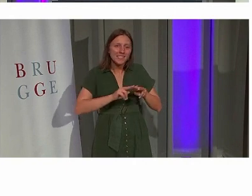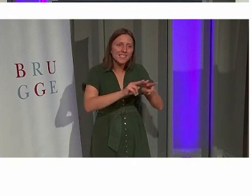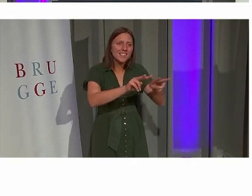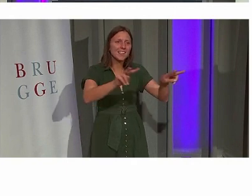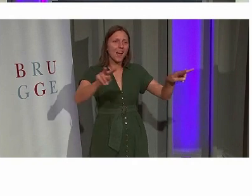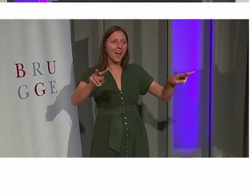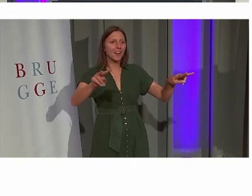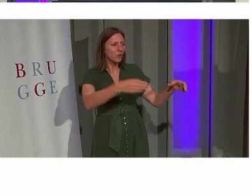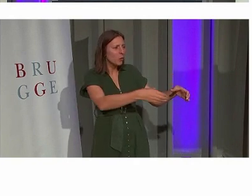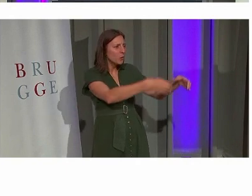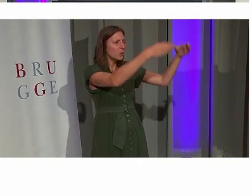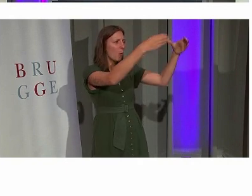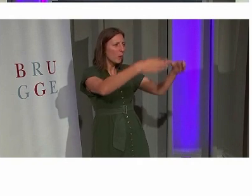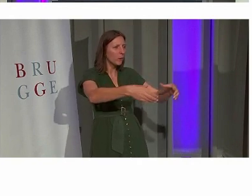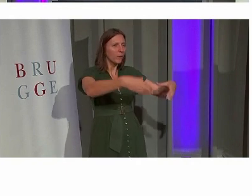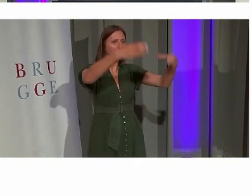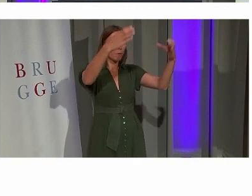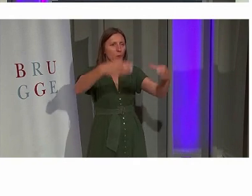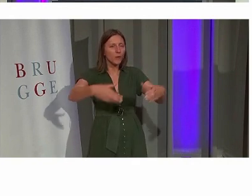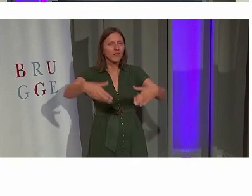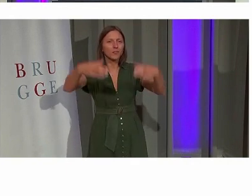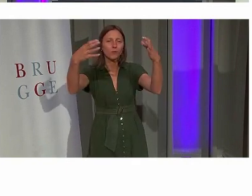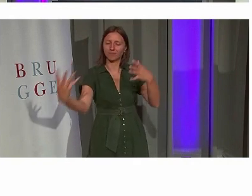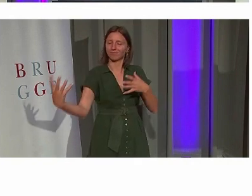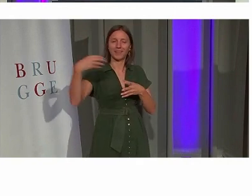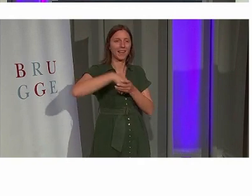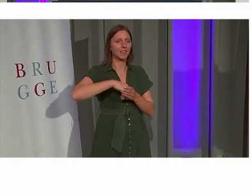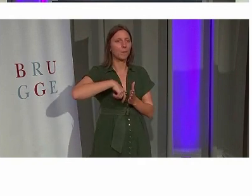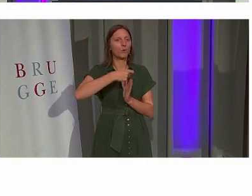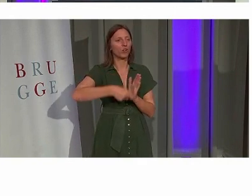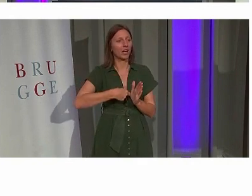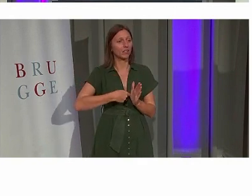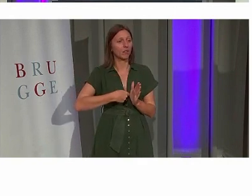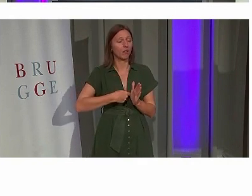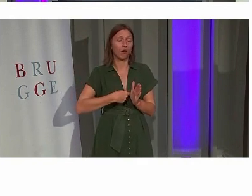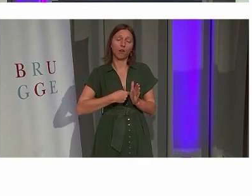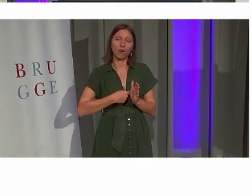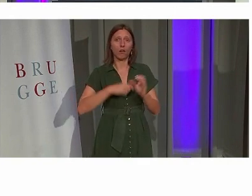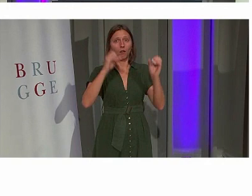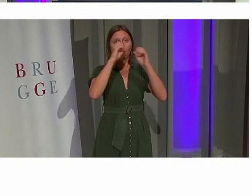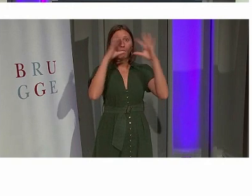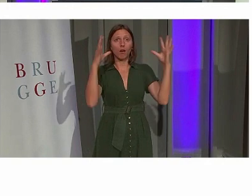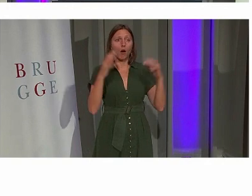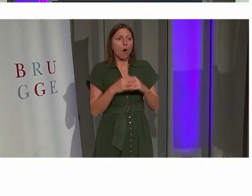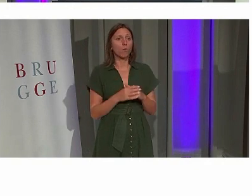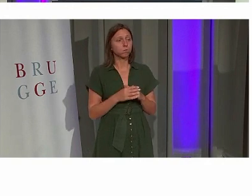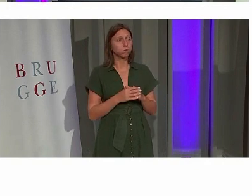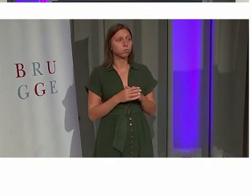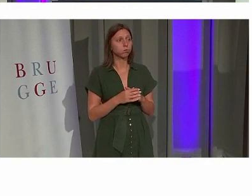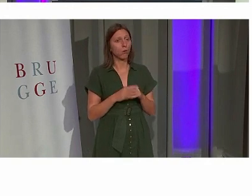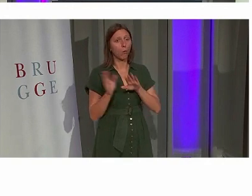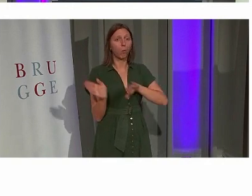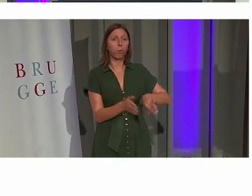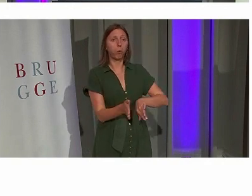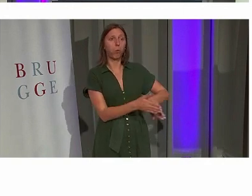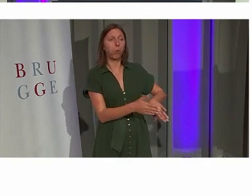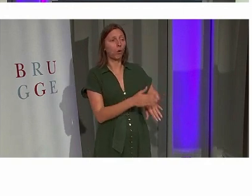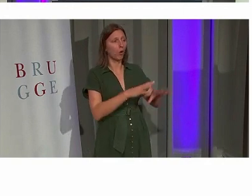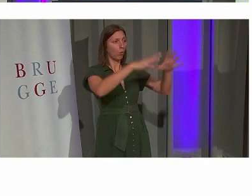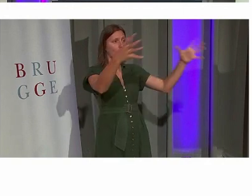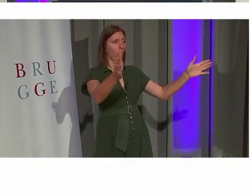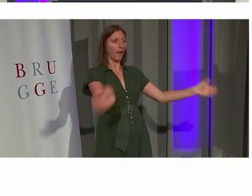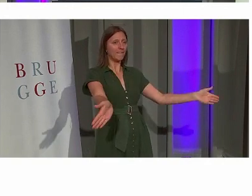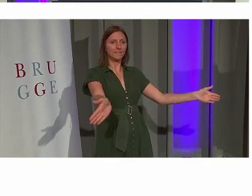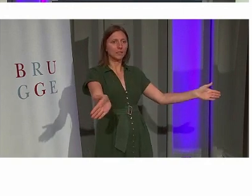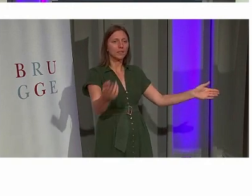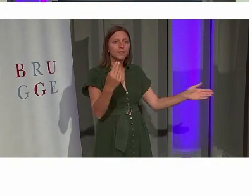port to the city? And how can you make the skyline of the towers of Bruges, how can you make